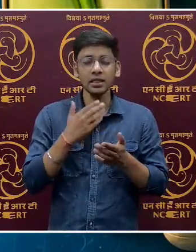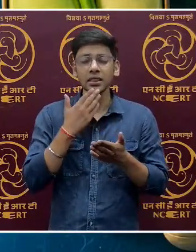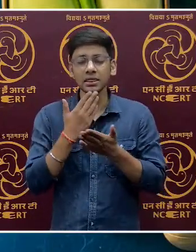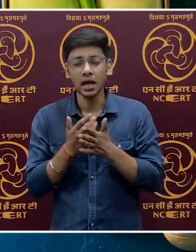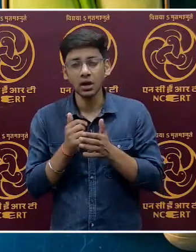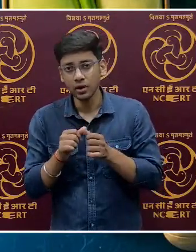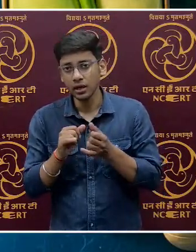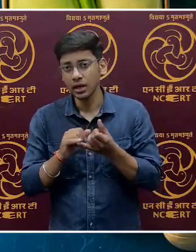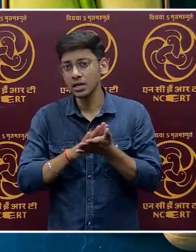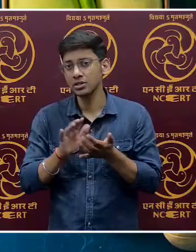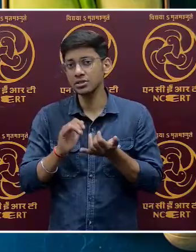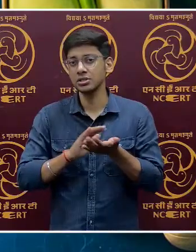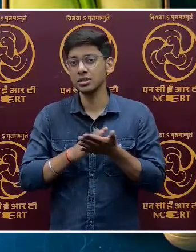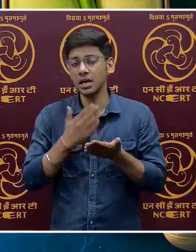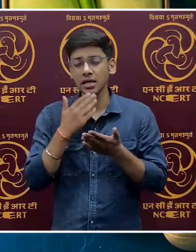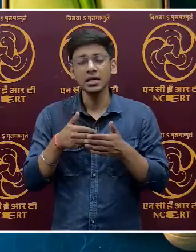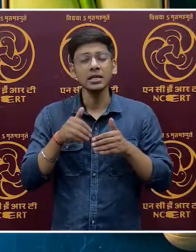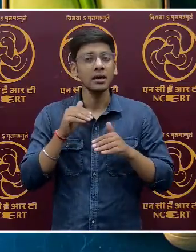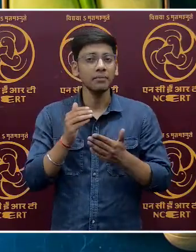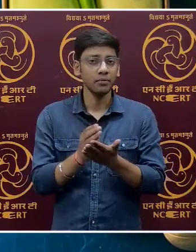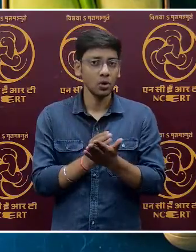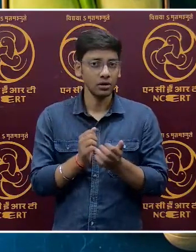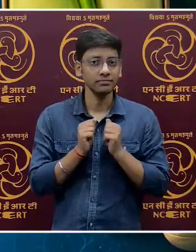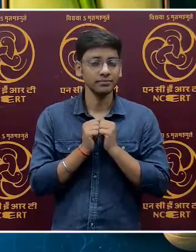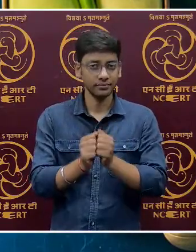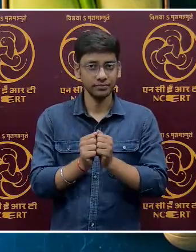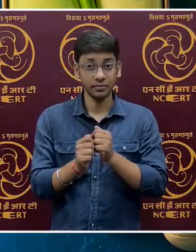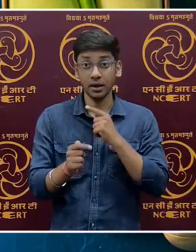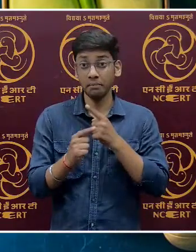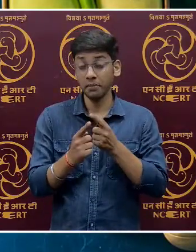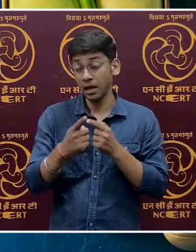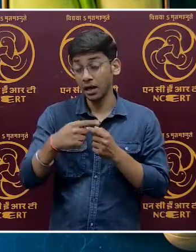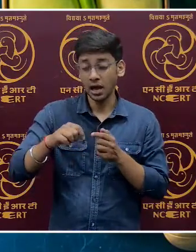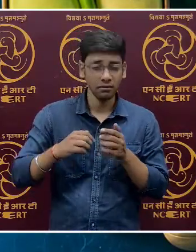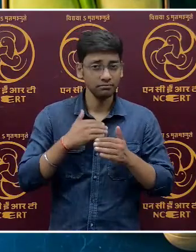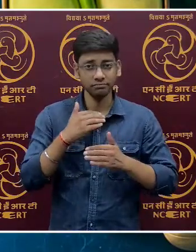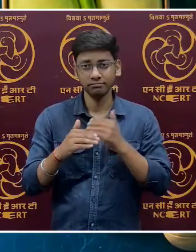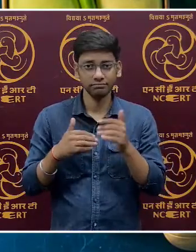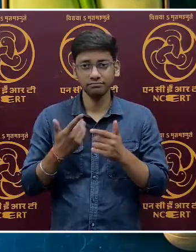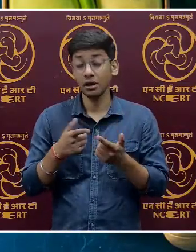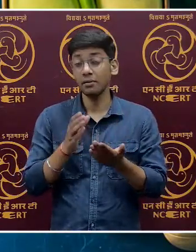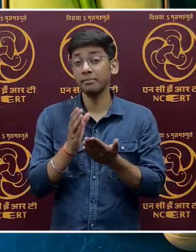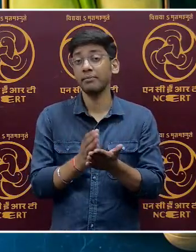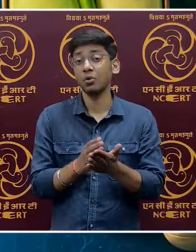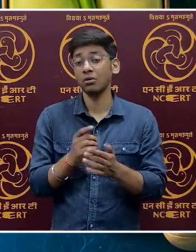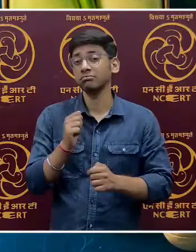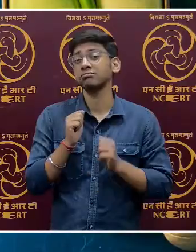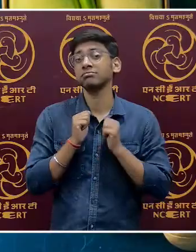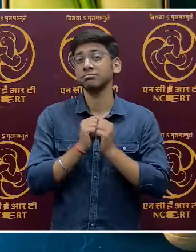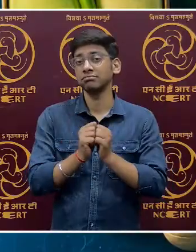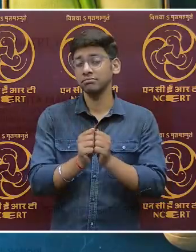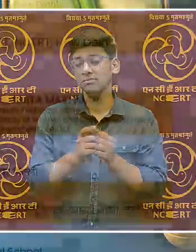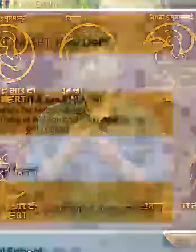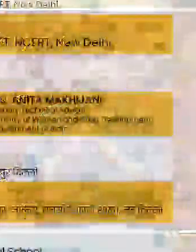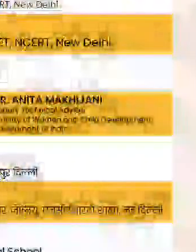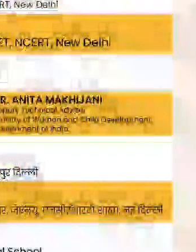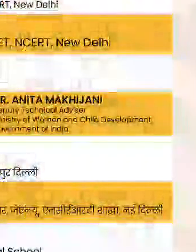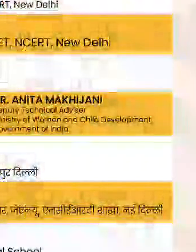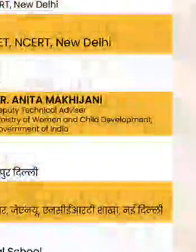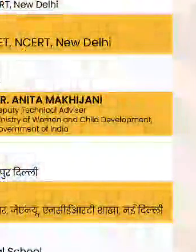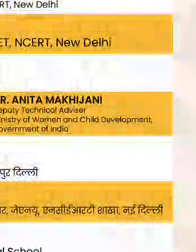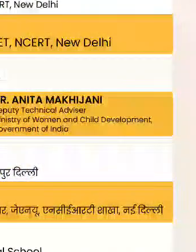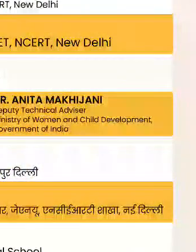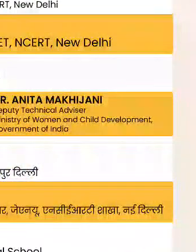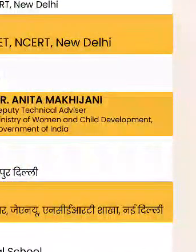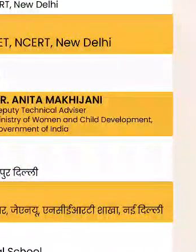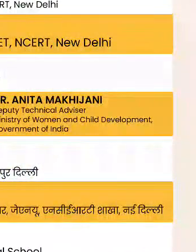much, Ashish, for being with us throughout the program. But do not go anywhere. We have a lot of programs lined up for all of you throughout the